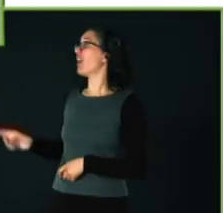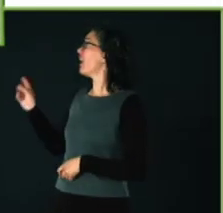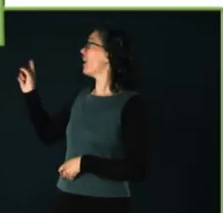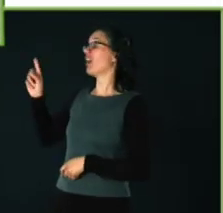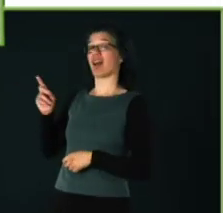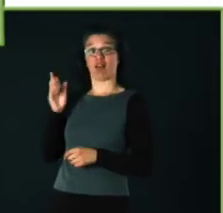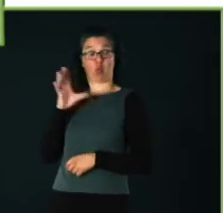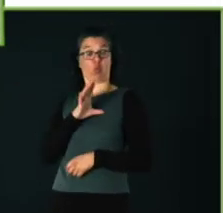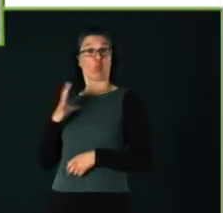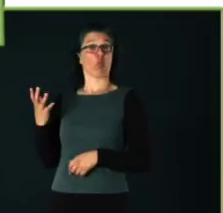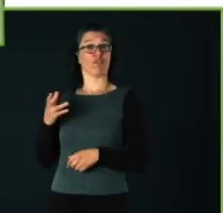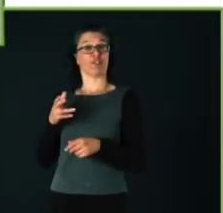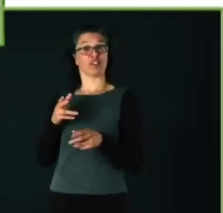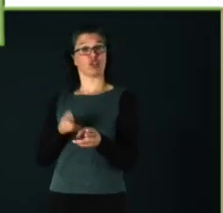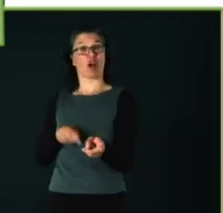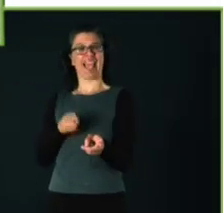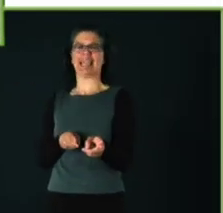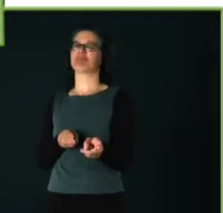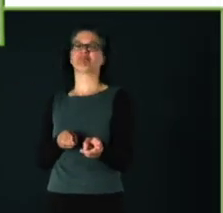some others. This is a New Zealand train.